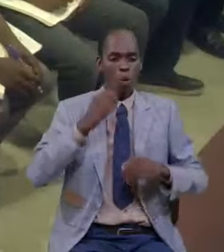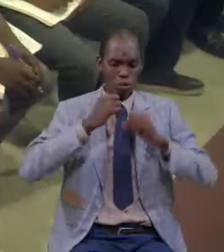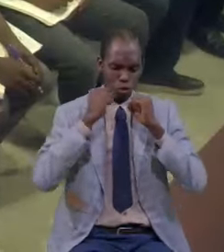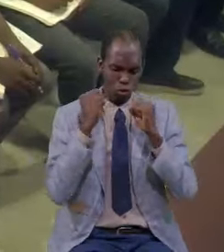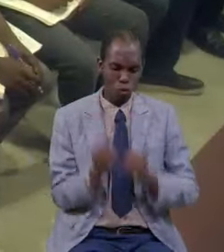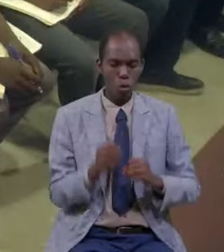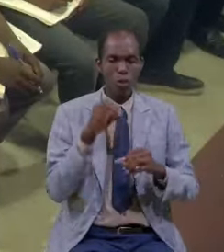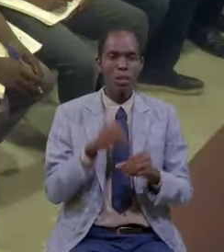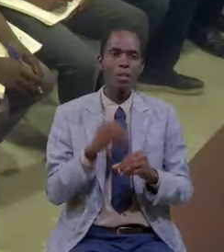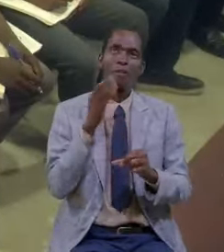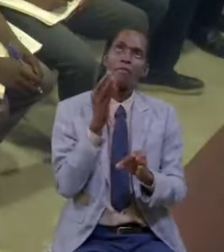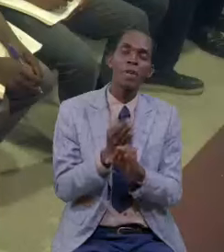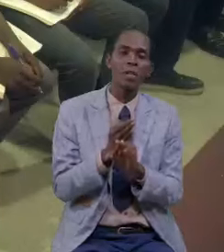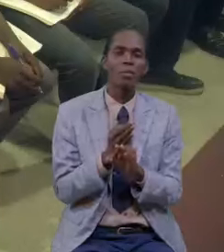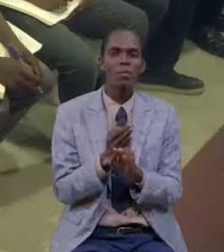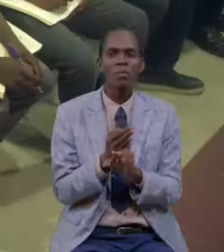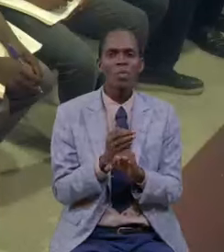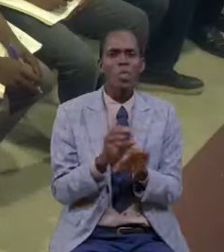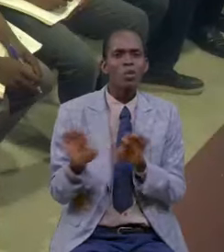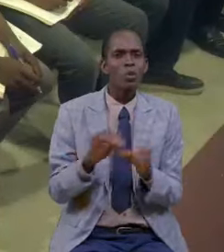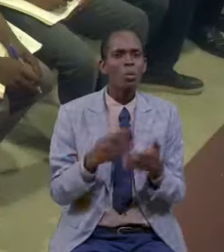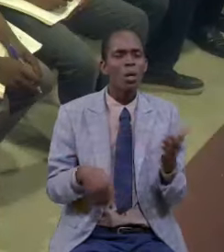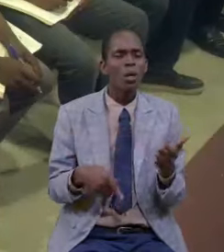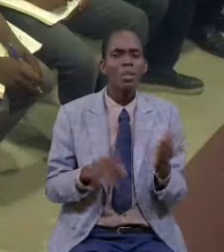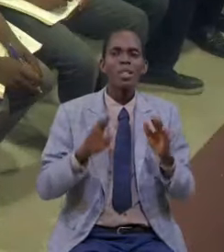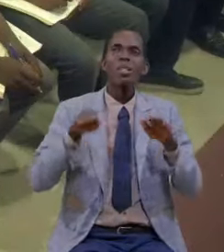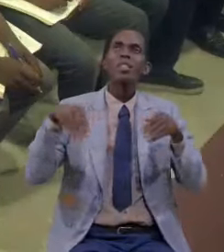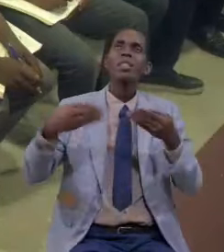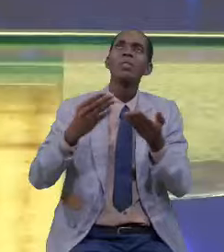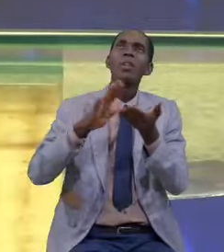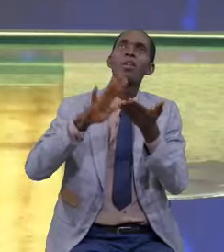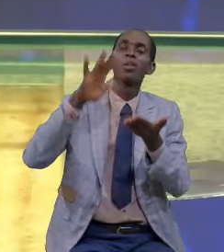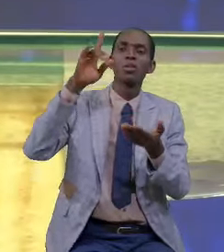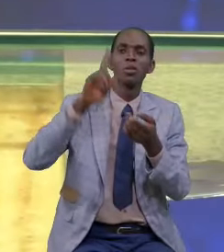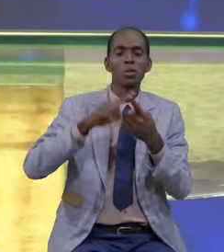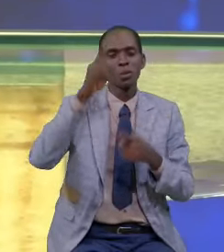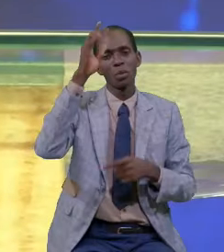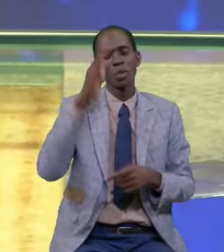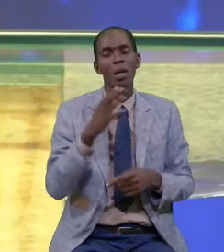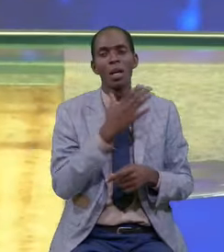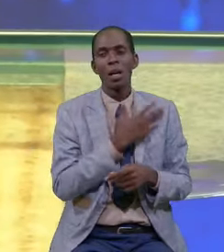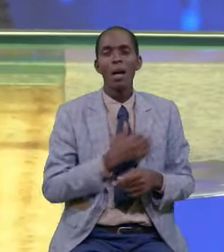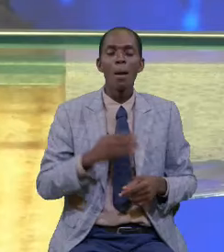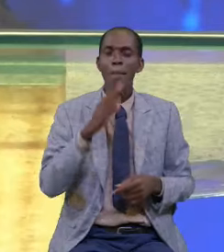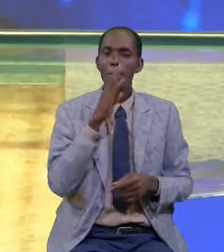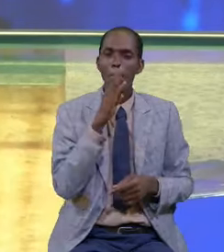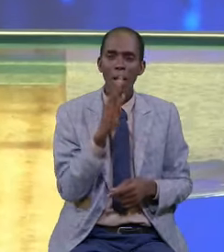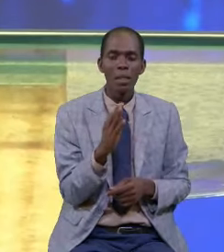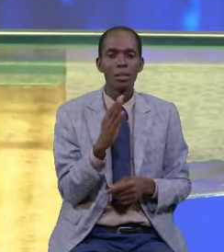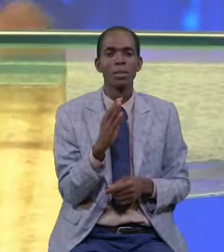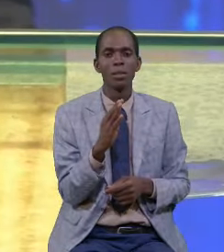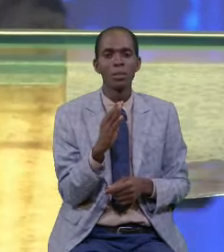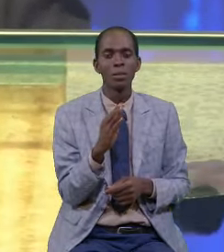was strong in faith. What was he doing? Giving glory to God and being how